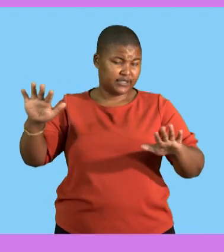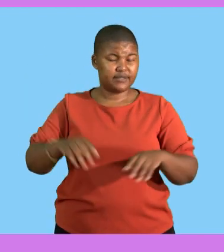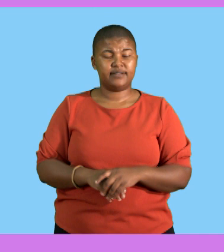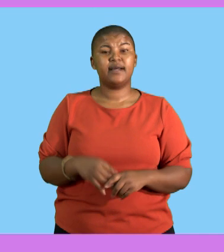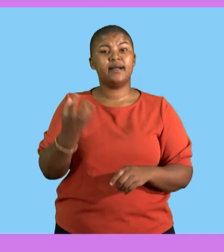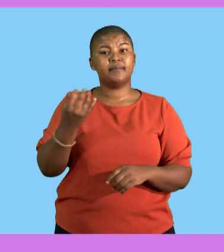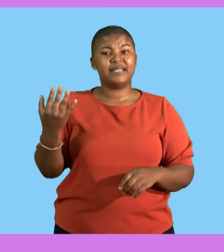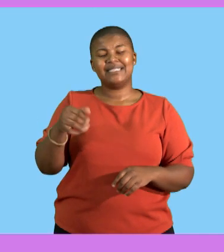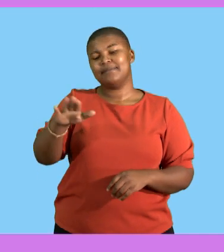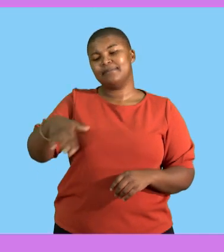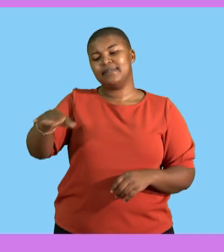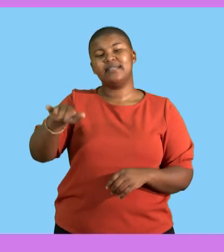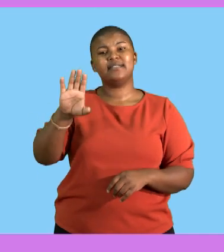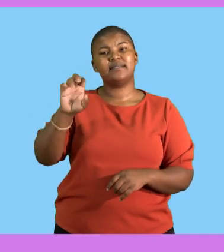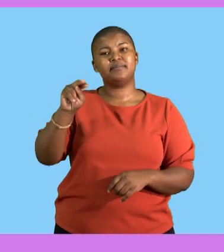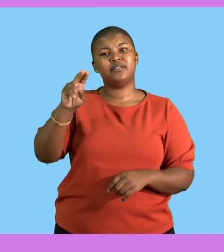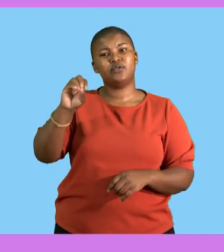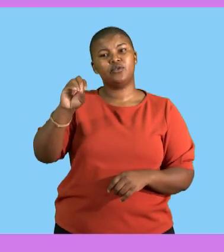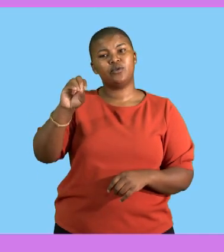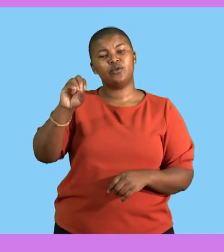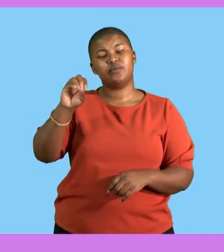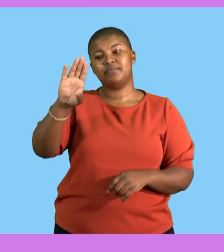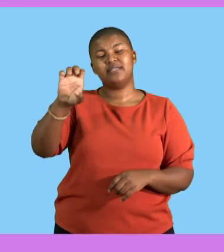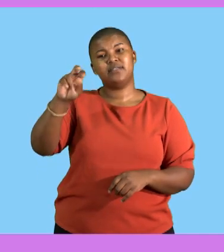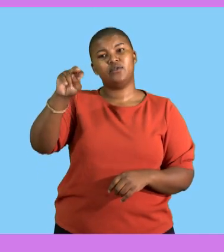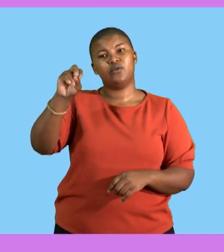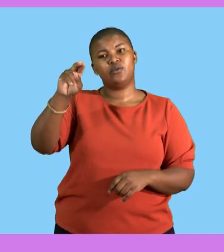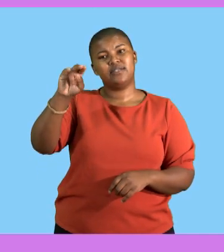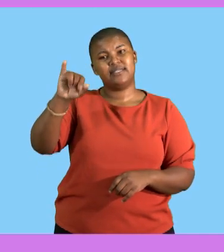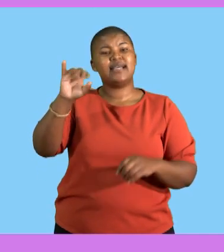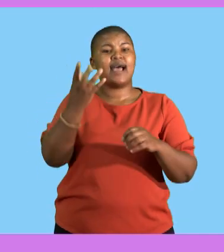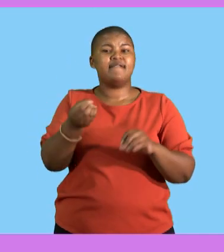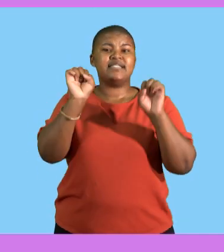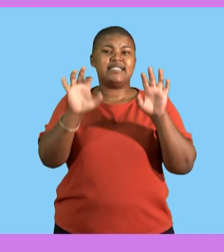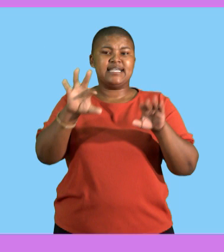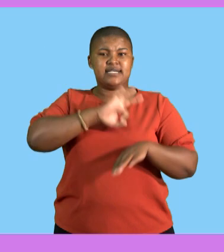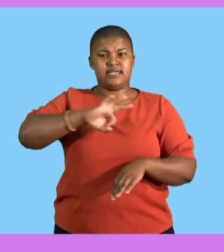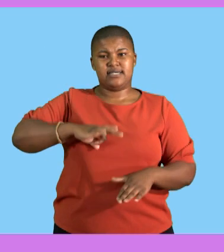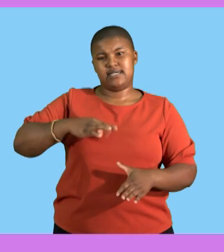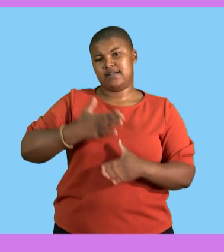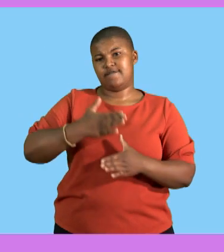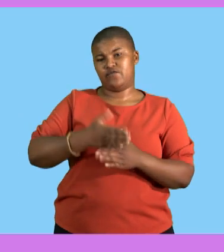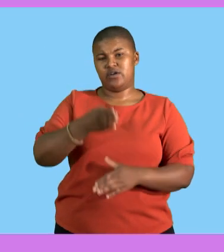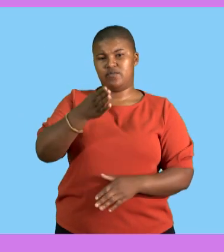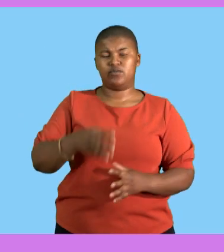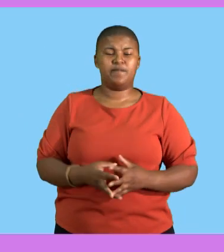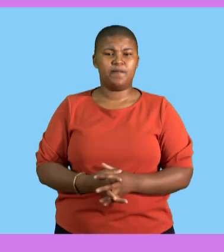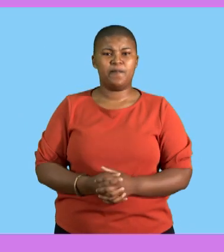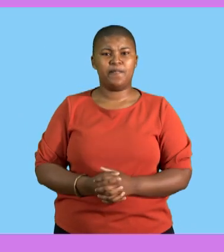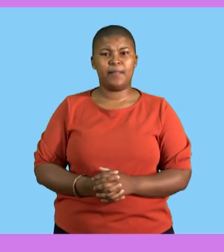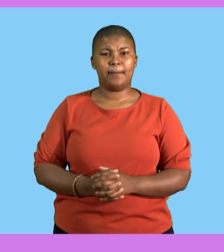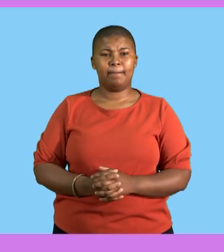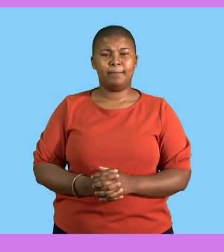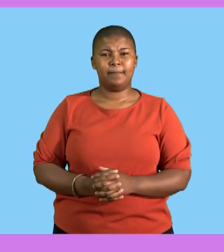10. It means now at Benoni working station they have 10 employees. They have 10